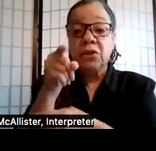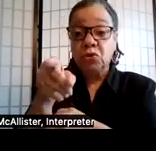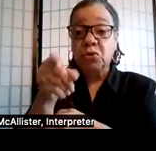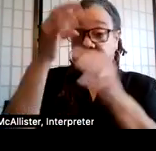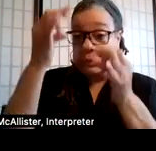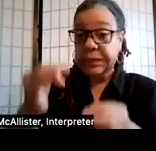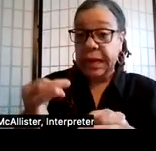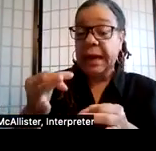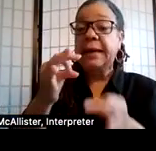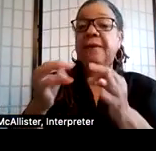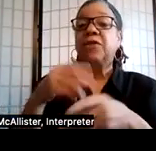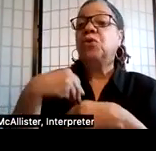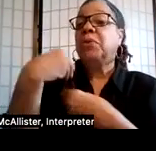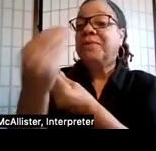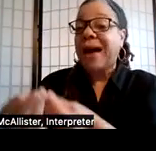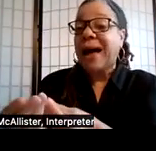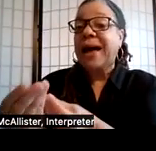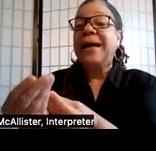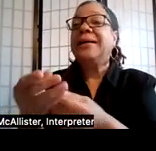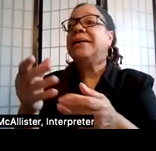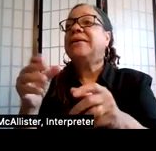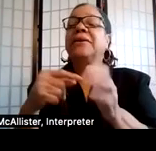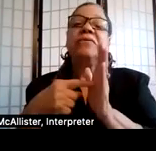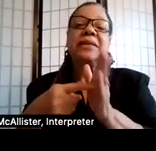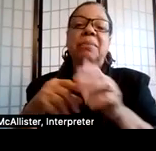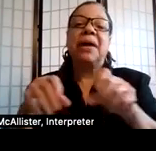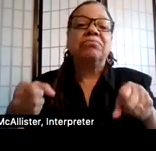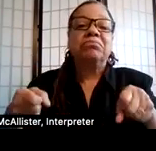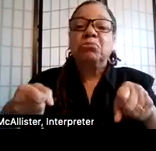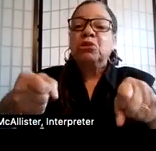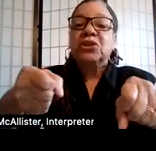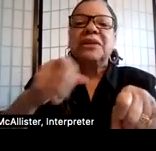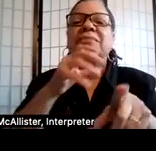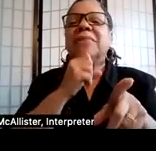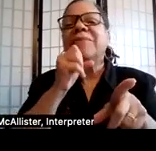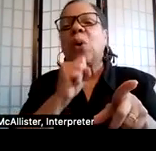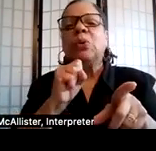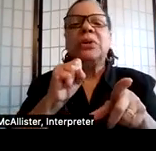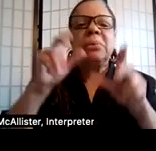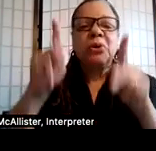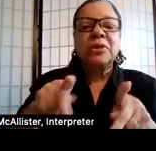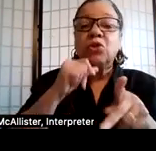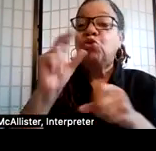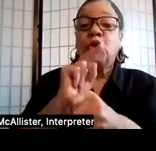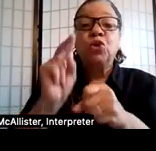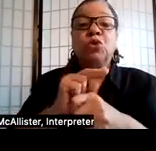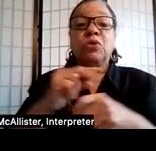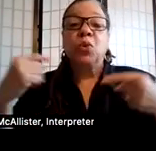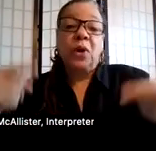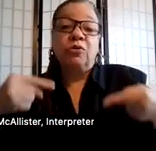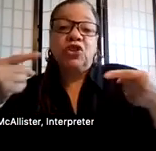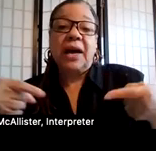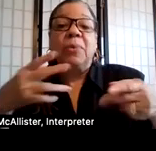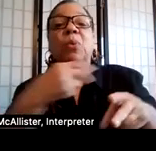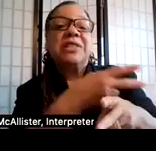whether you will provide, such as pushing an elderly person who may not normally use a wheelchair, but wants to